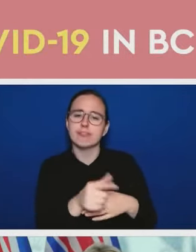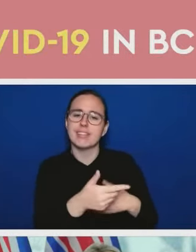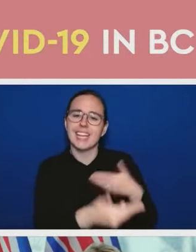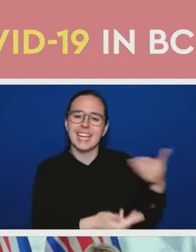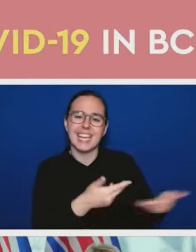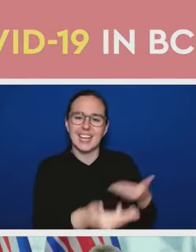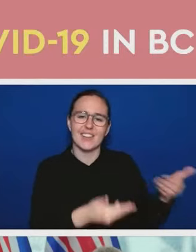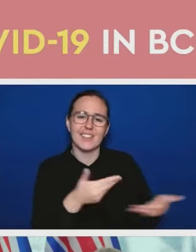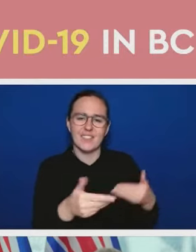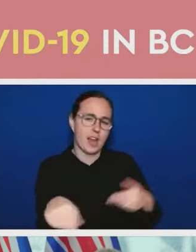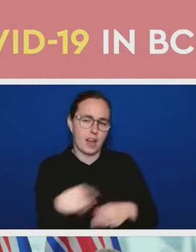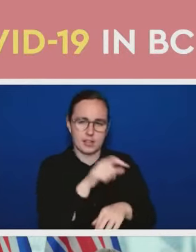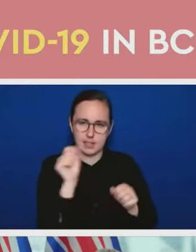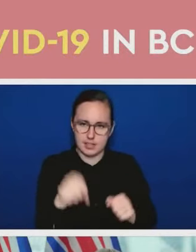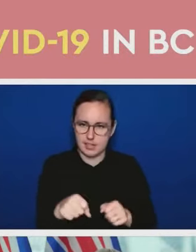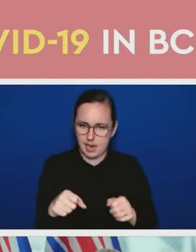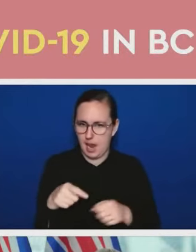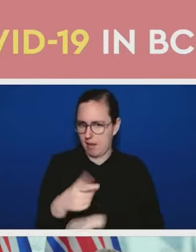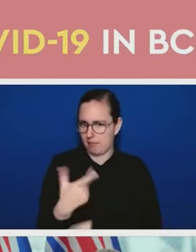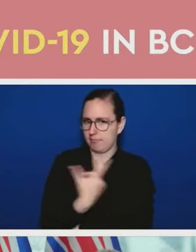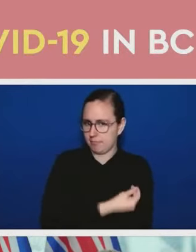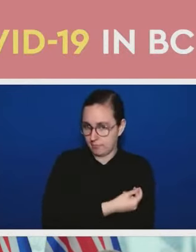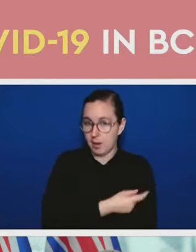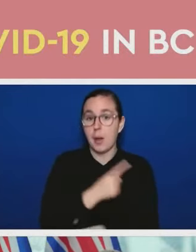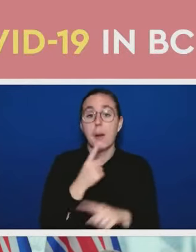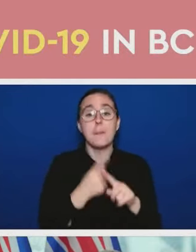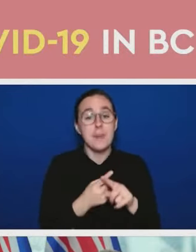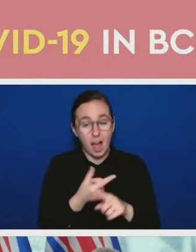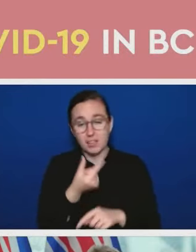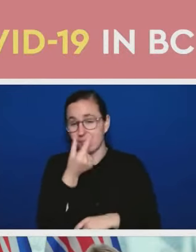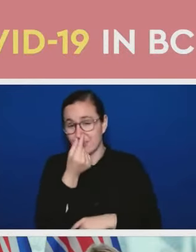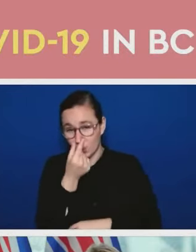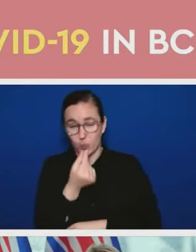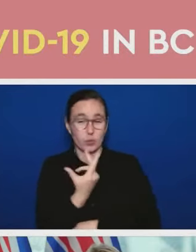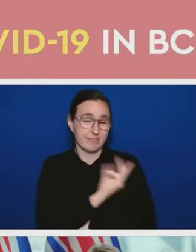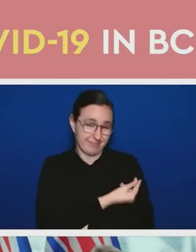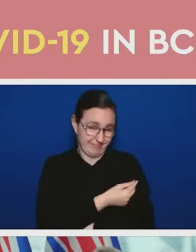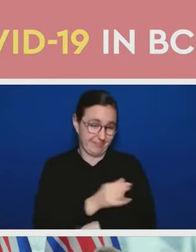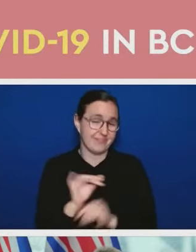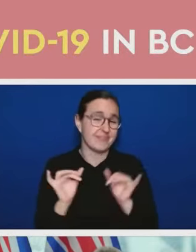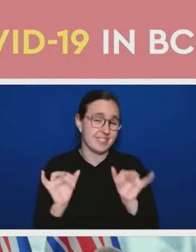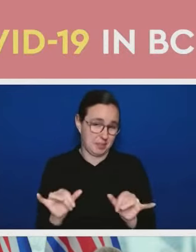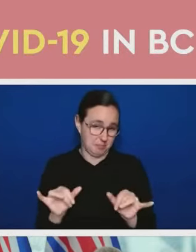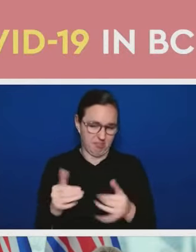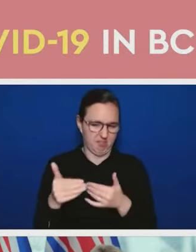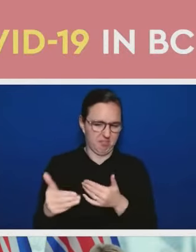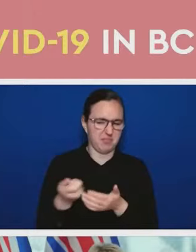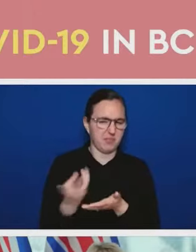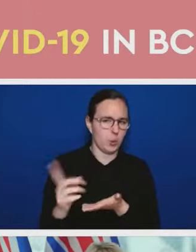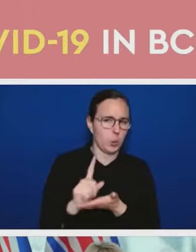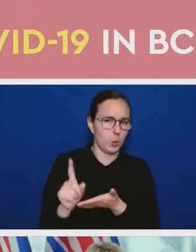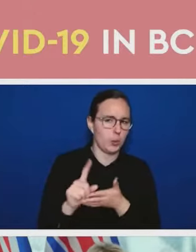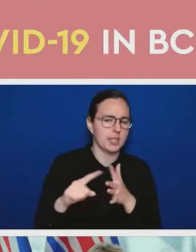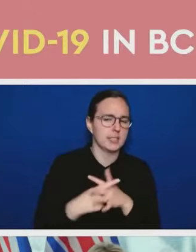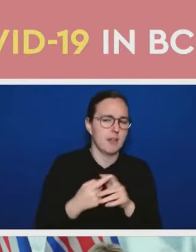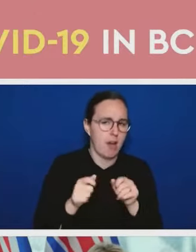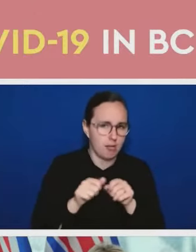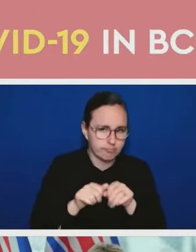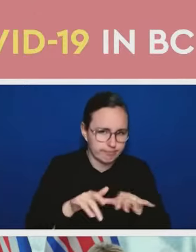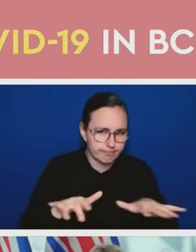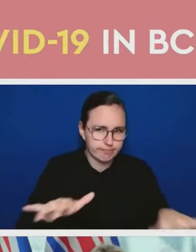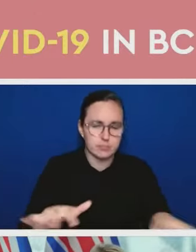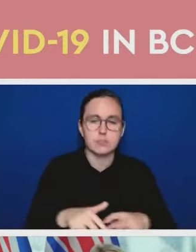flu shot in the next few weeks. We know that it protects against reinfection, as I mentioned,